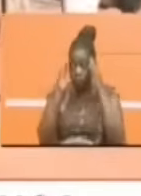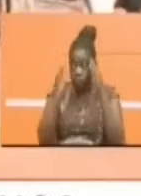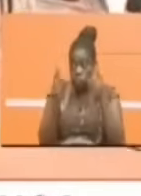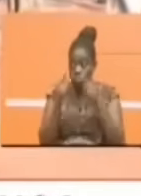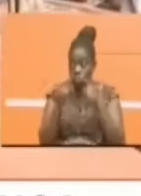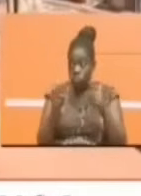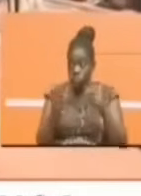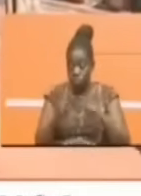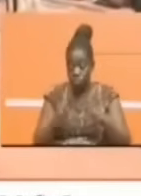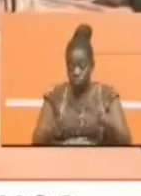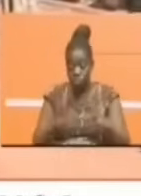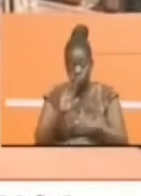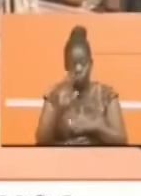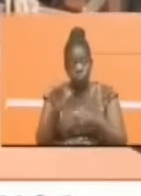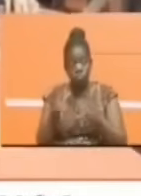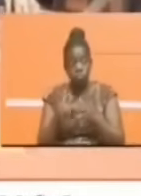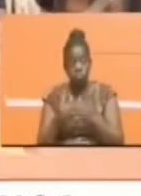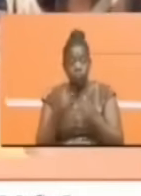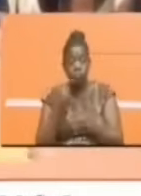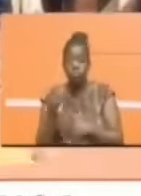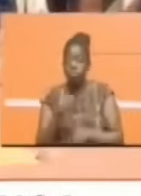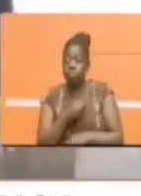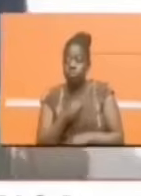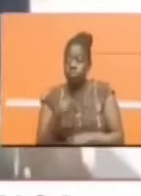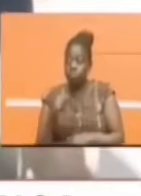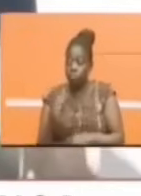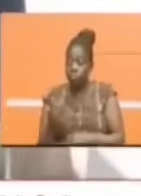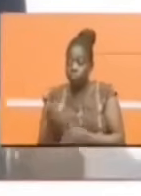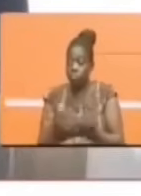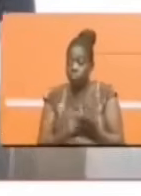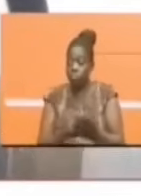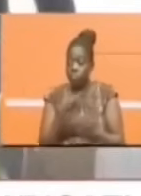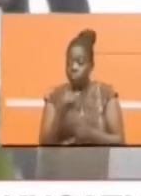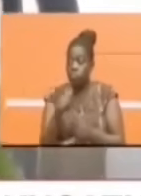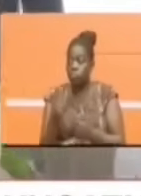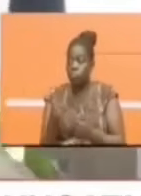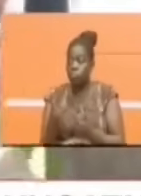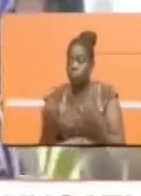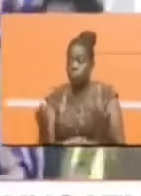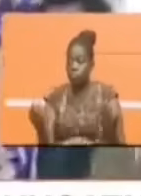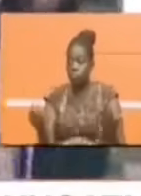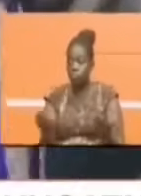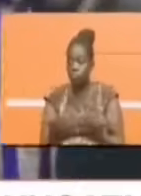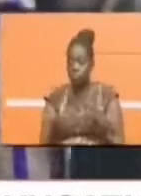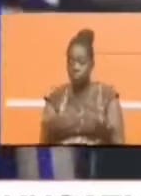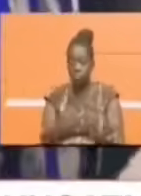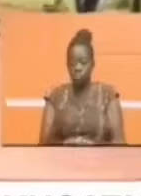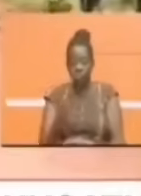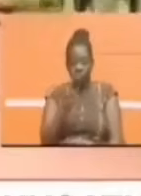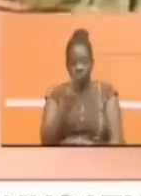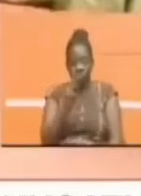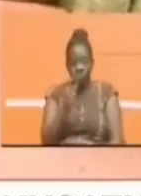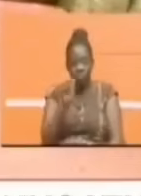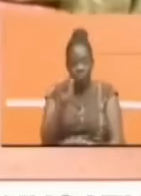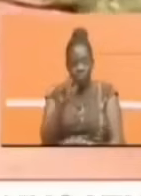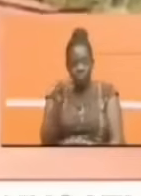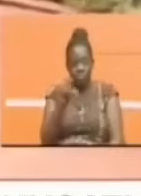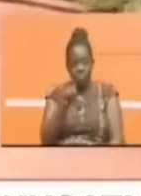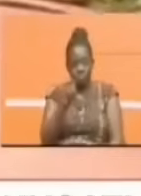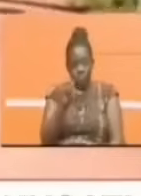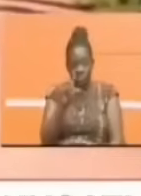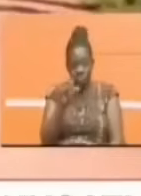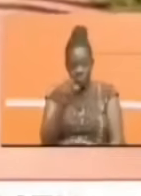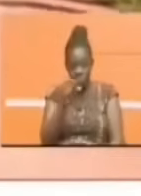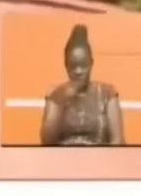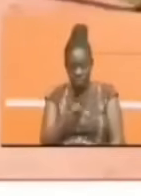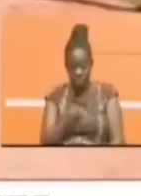you could be able to go to the DCMT and the Batongo Zibiki, you could be able to go to the DCMT and the